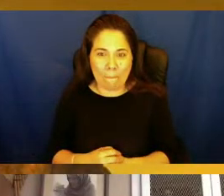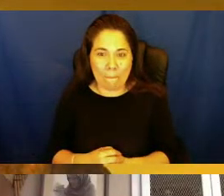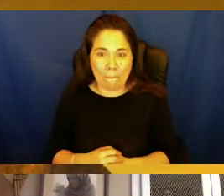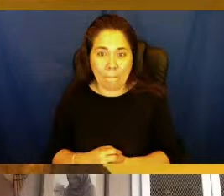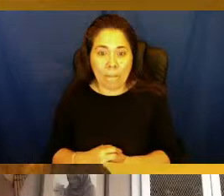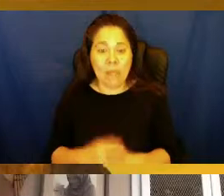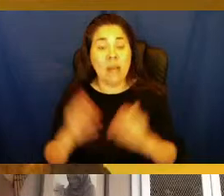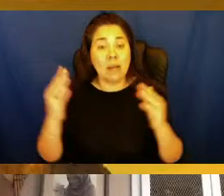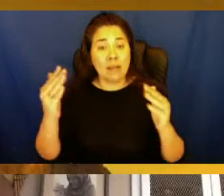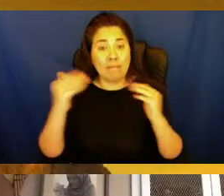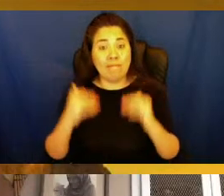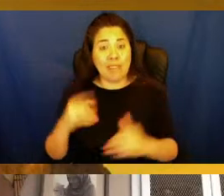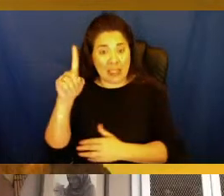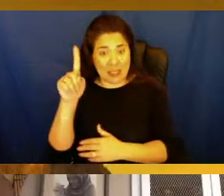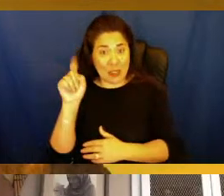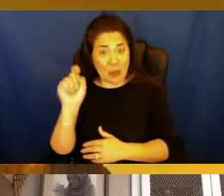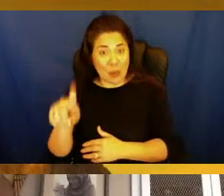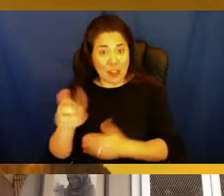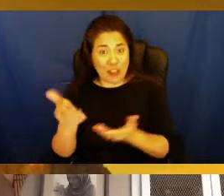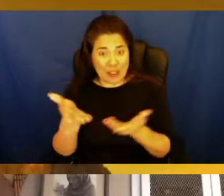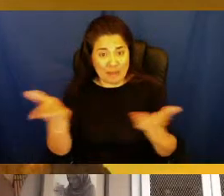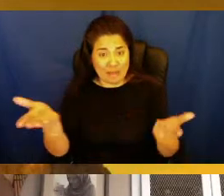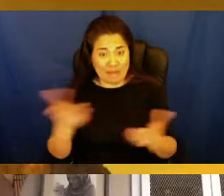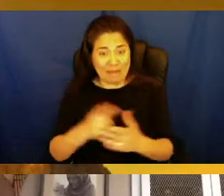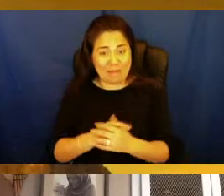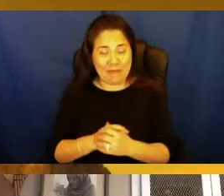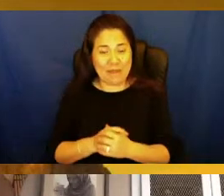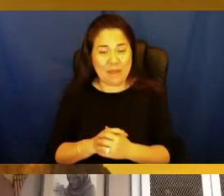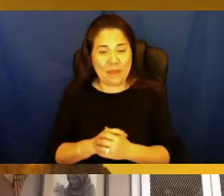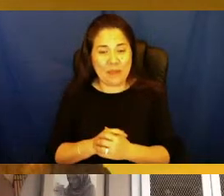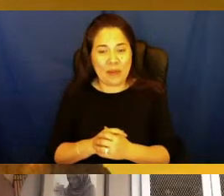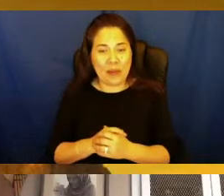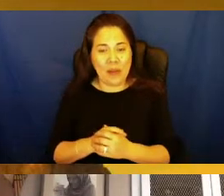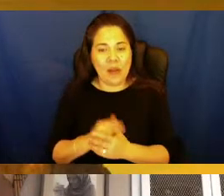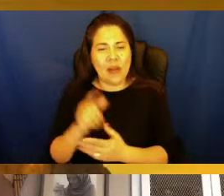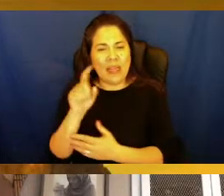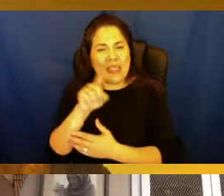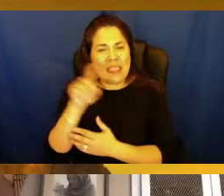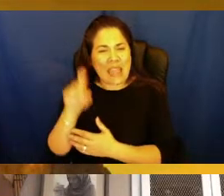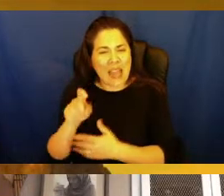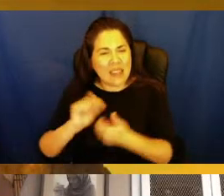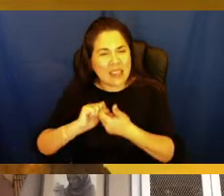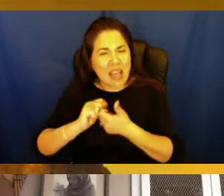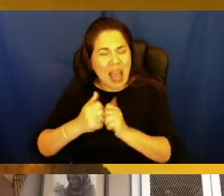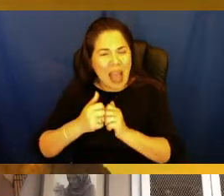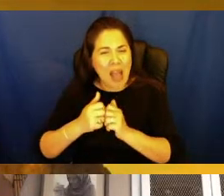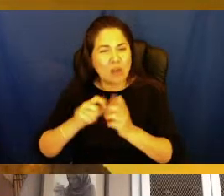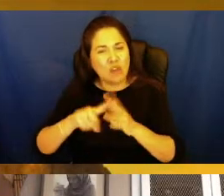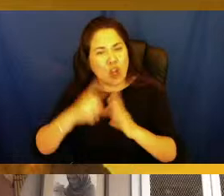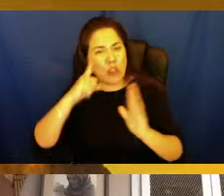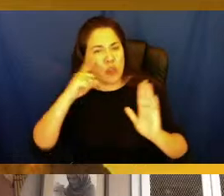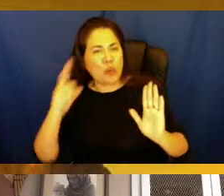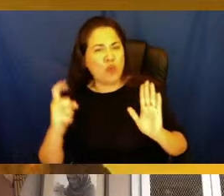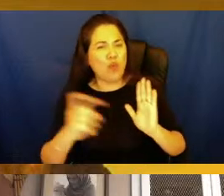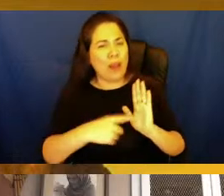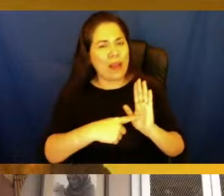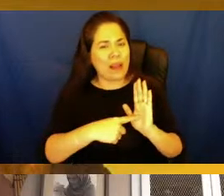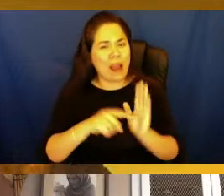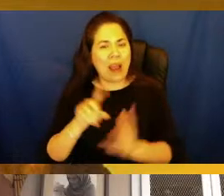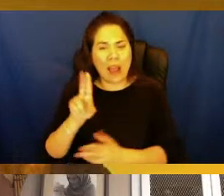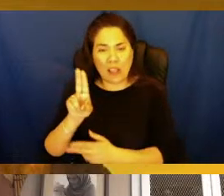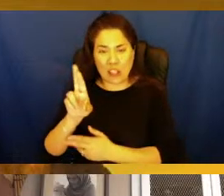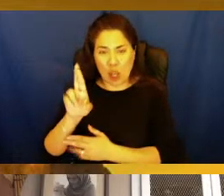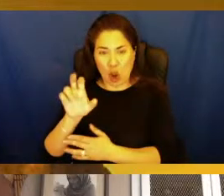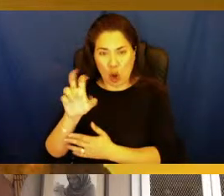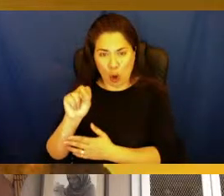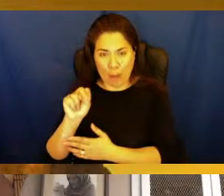Our next question is, how does Texas begin recognizing our urban Native communities?